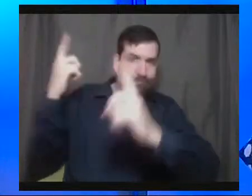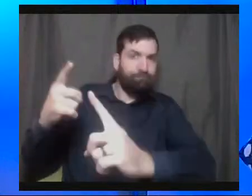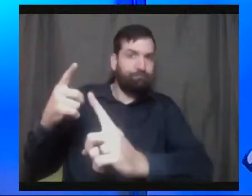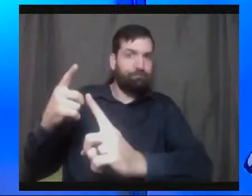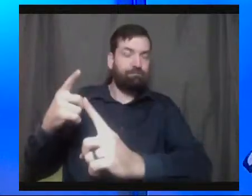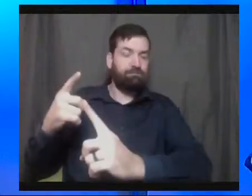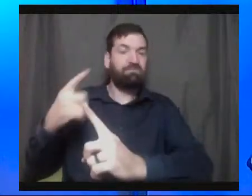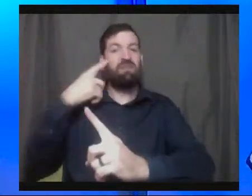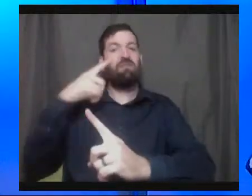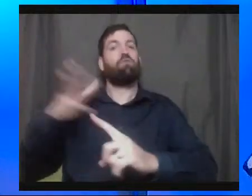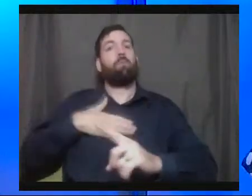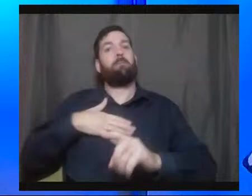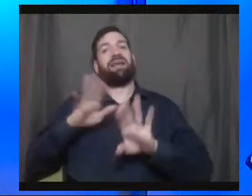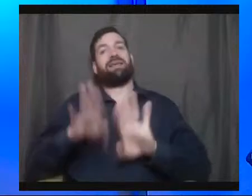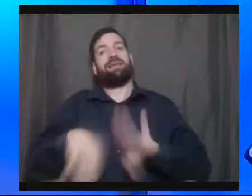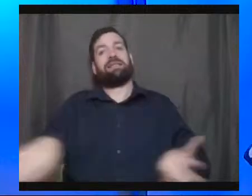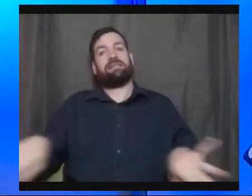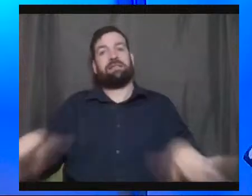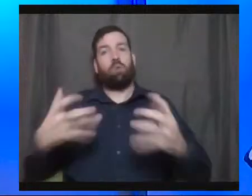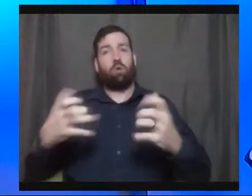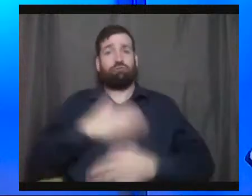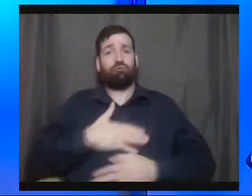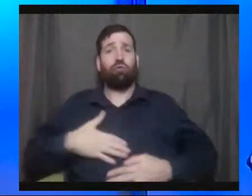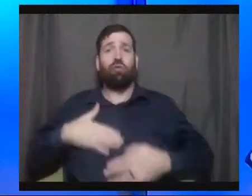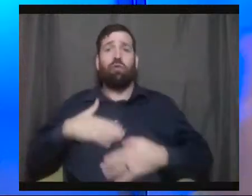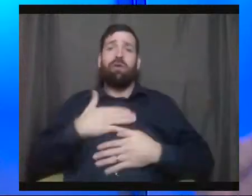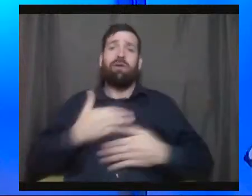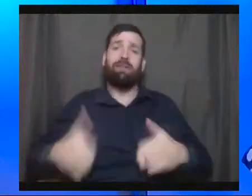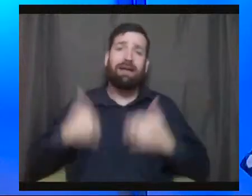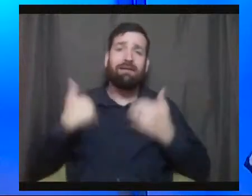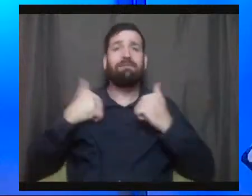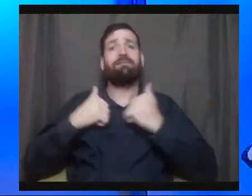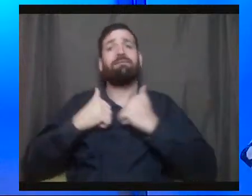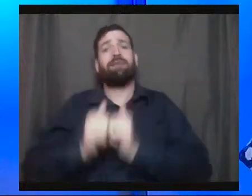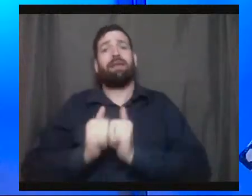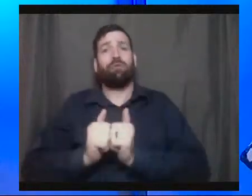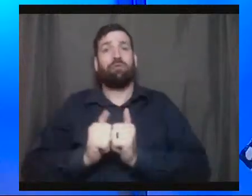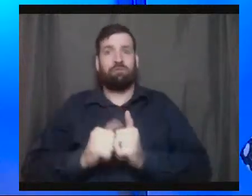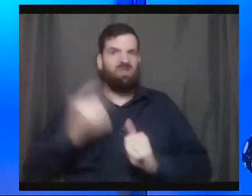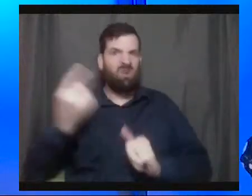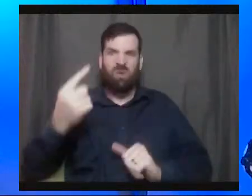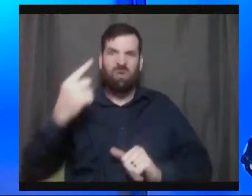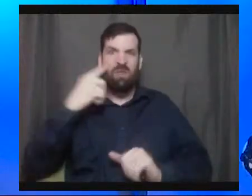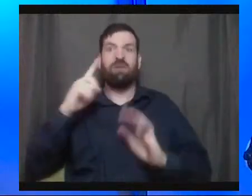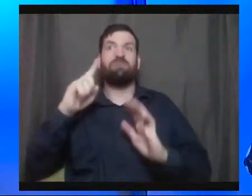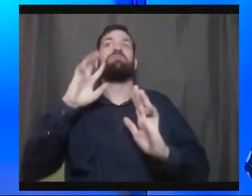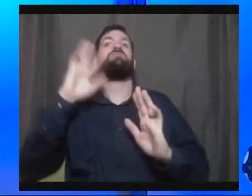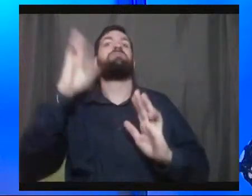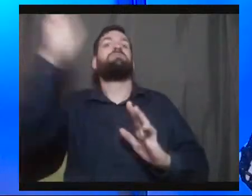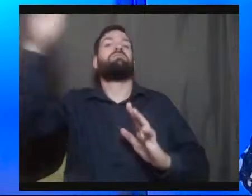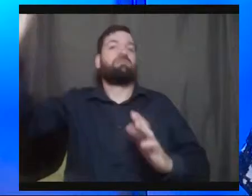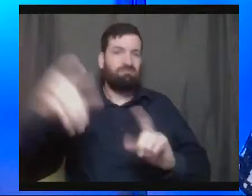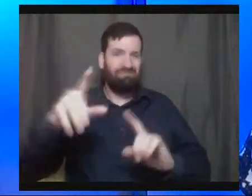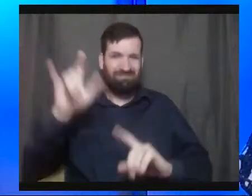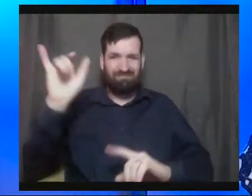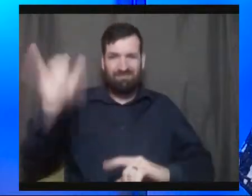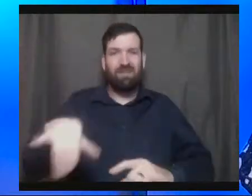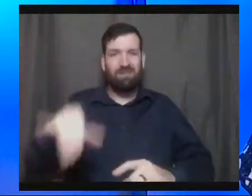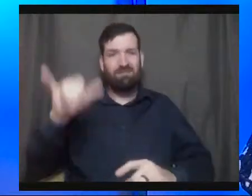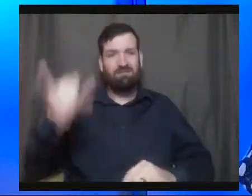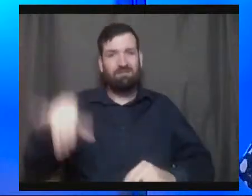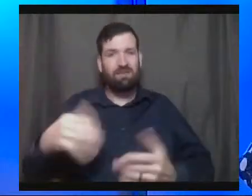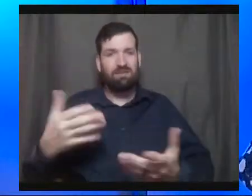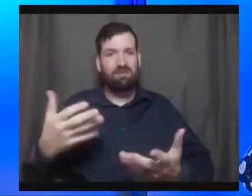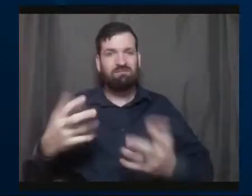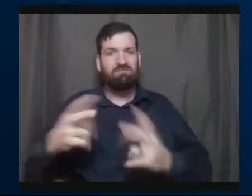kids. I want to enjoy life with them. I've always thought very far in the future. So I would say that was probably a very inspiring